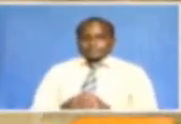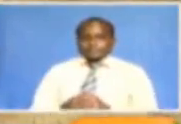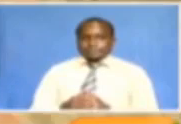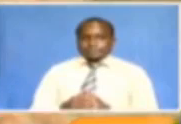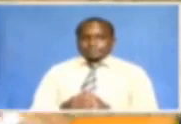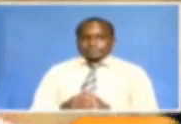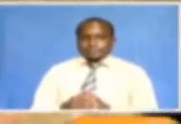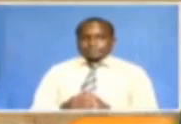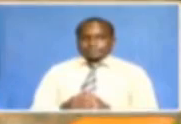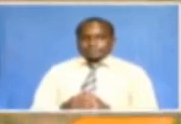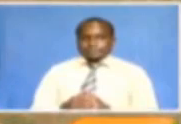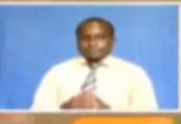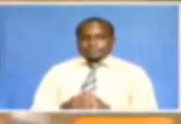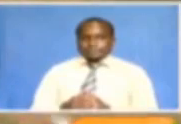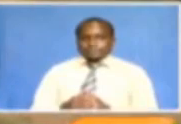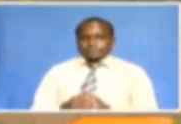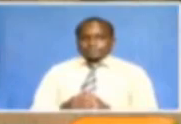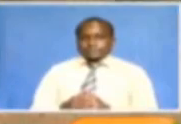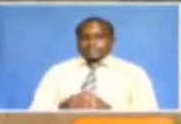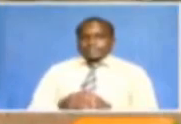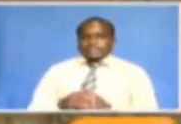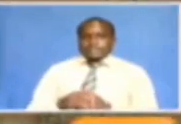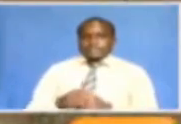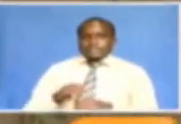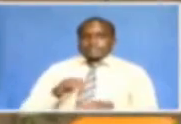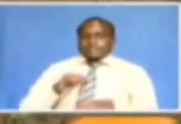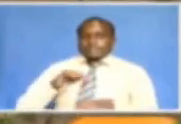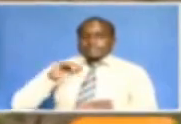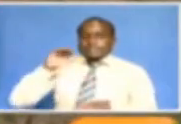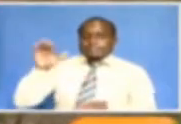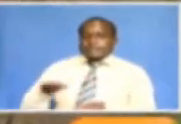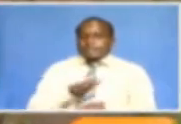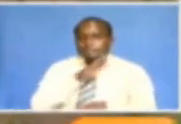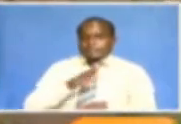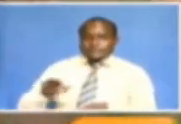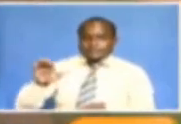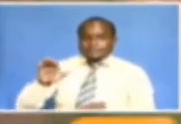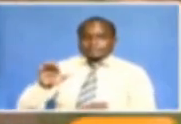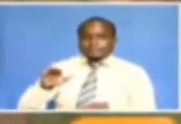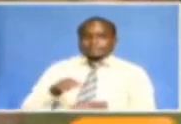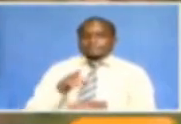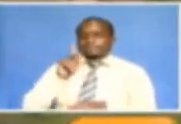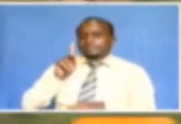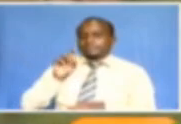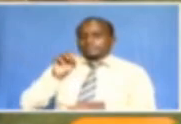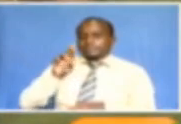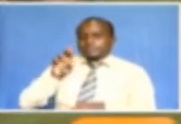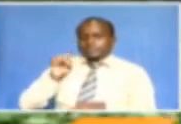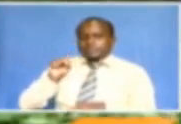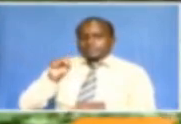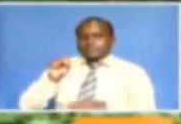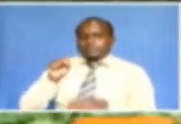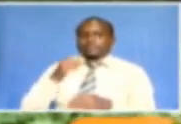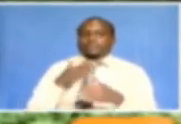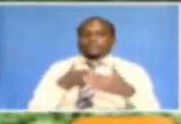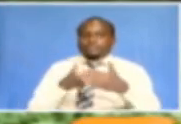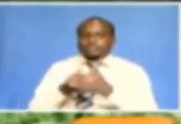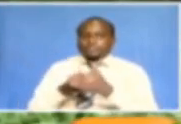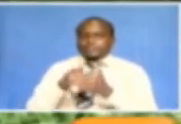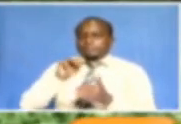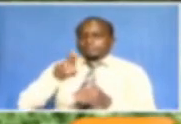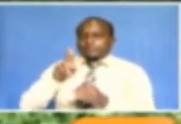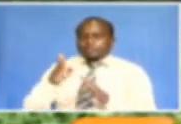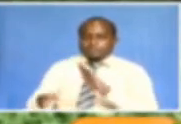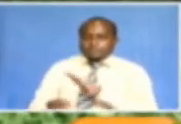At the National Assembly, Sigoret Soin MP Kipsengeret Koros tabled a petition seeking to stop the ongoing Mau evictions. The